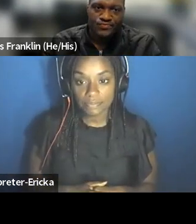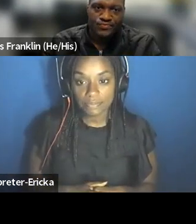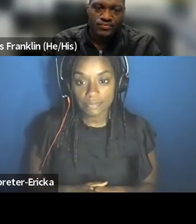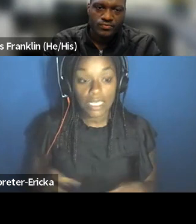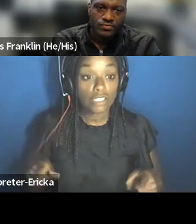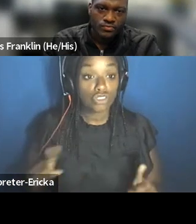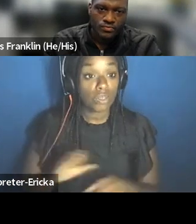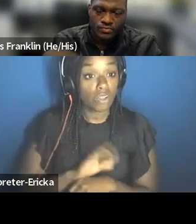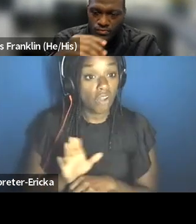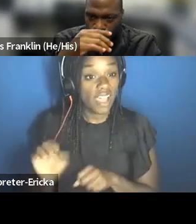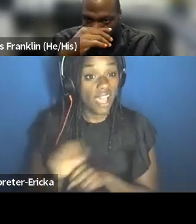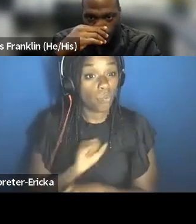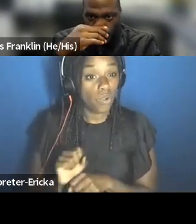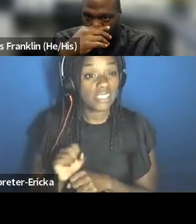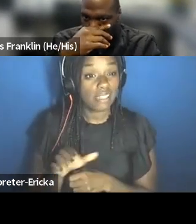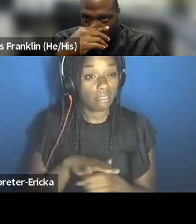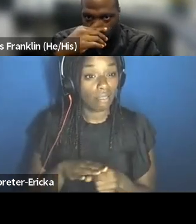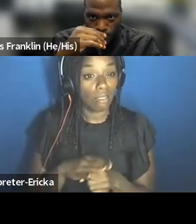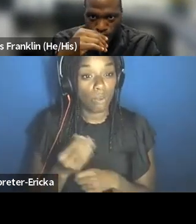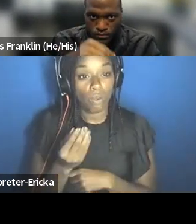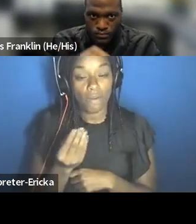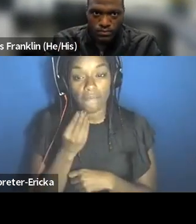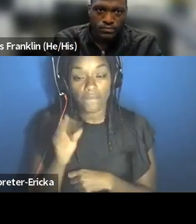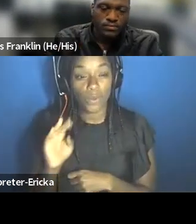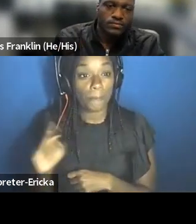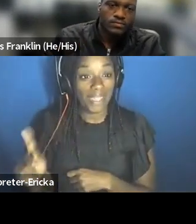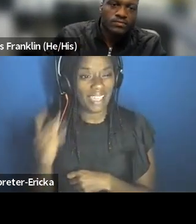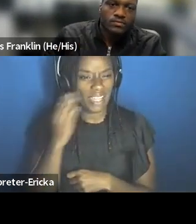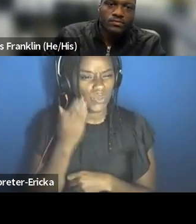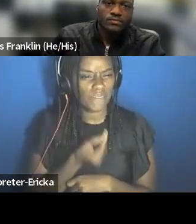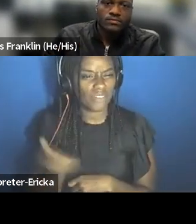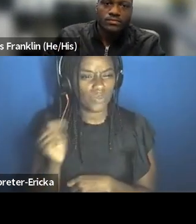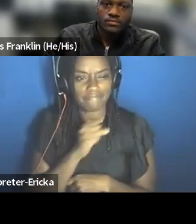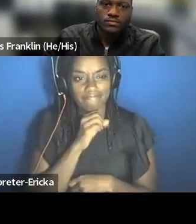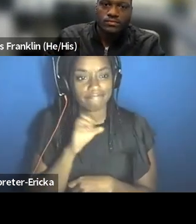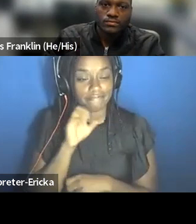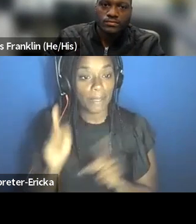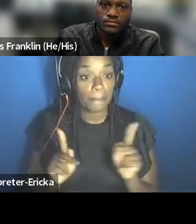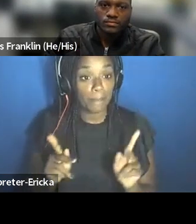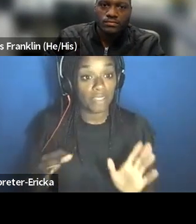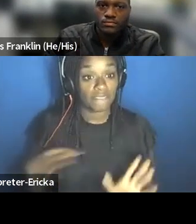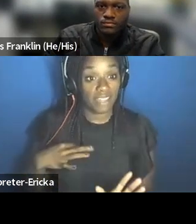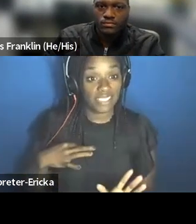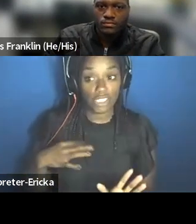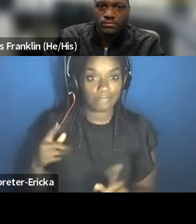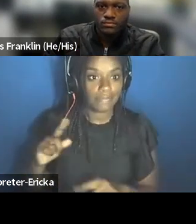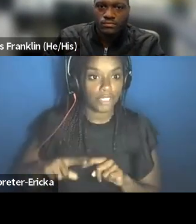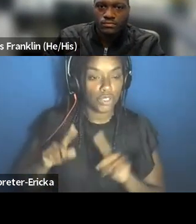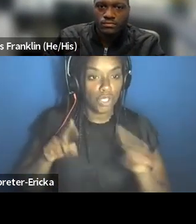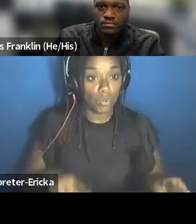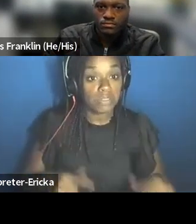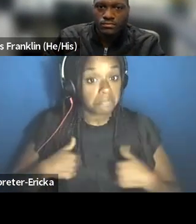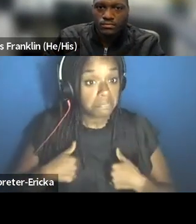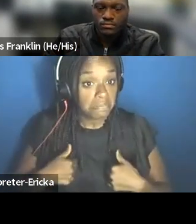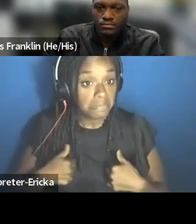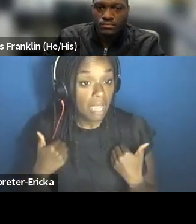food bank because I knew that several of the elderly folks that were volunteers couldn't go in there. So I started doing it. That